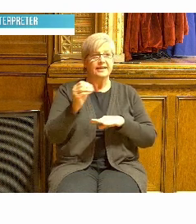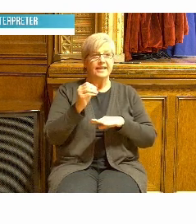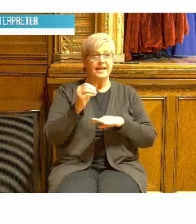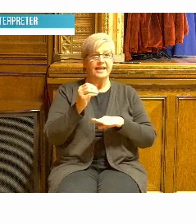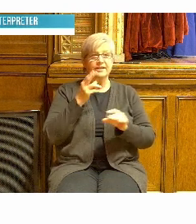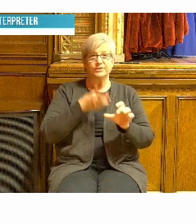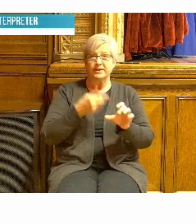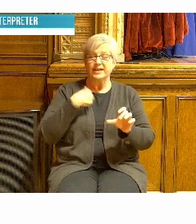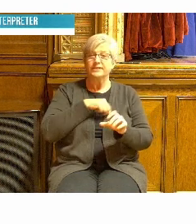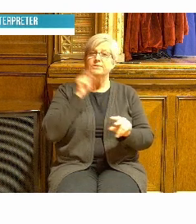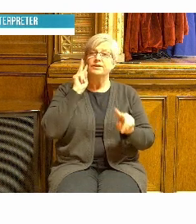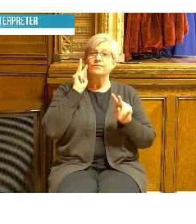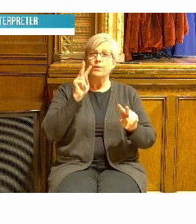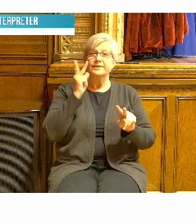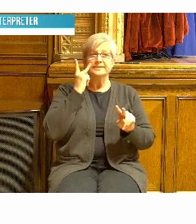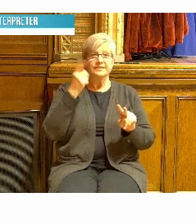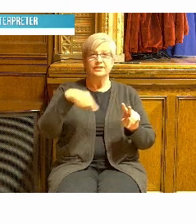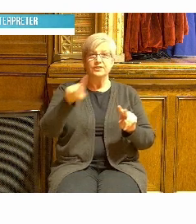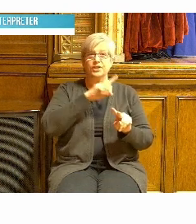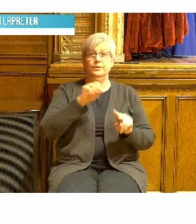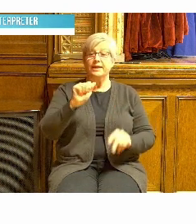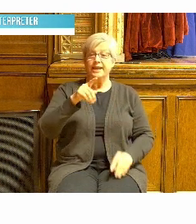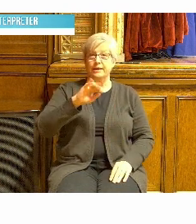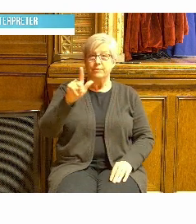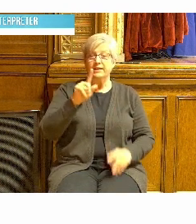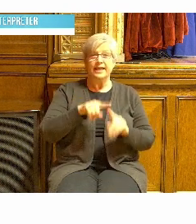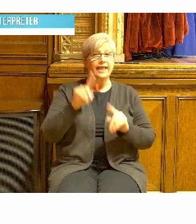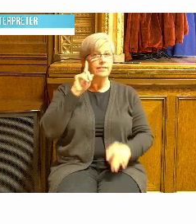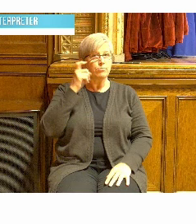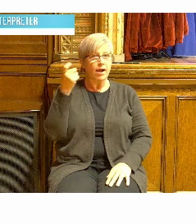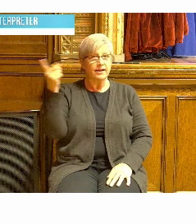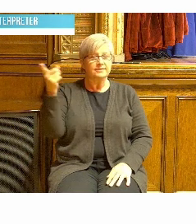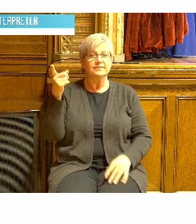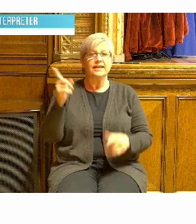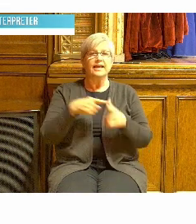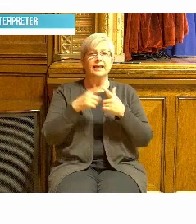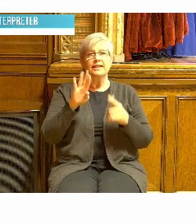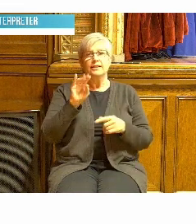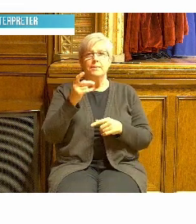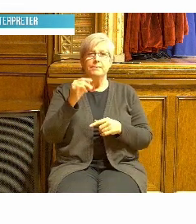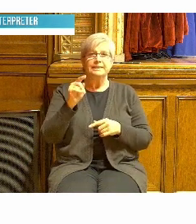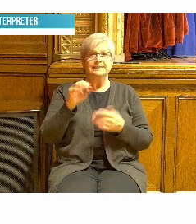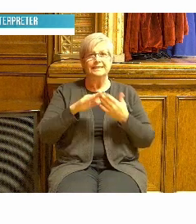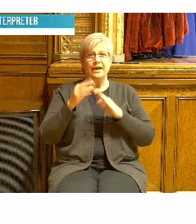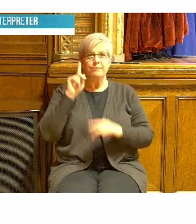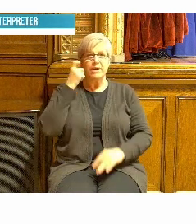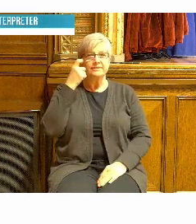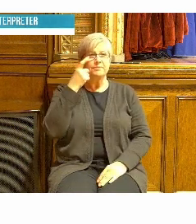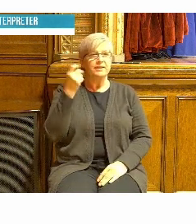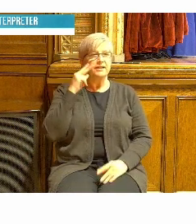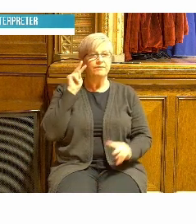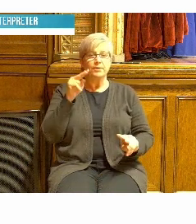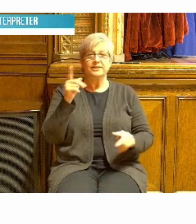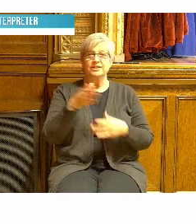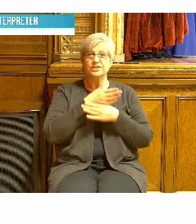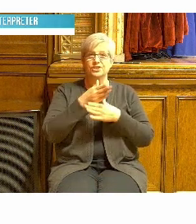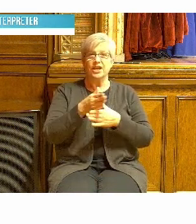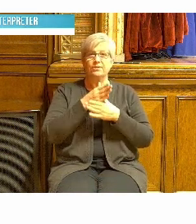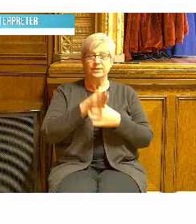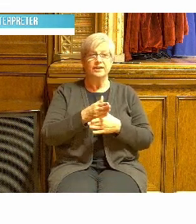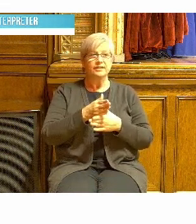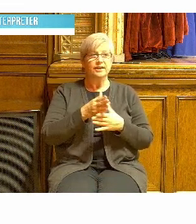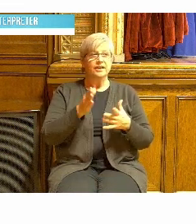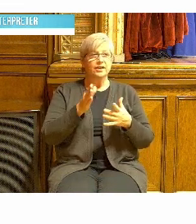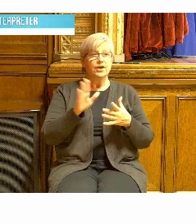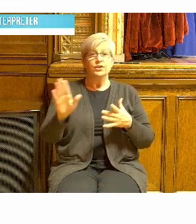with us. We look forward to seeing you in April in the Bronx, in the Boogie Down Bronx, and we look forward to sharing. We heard